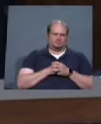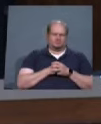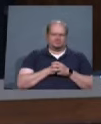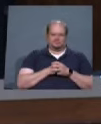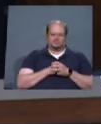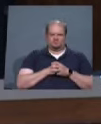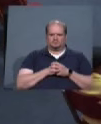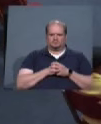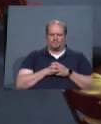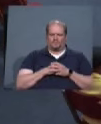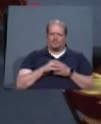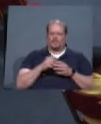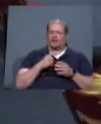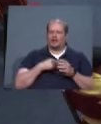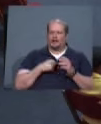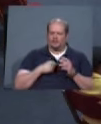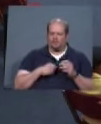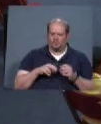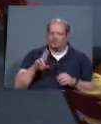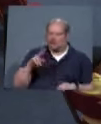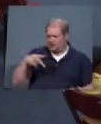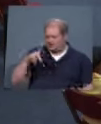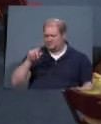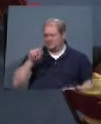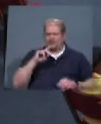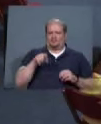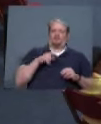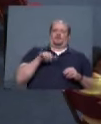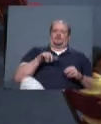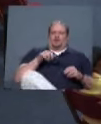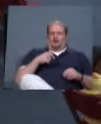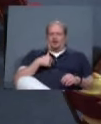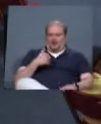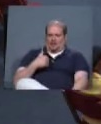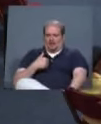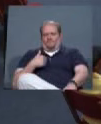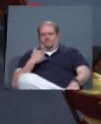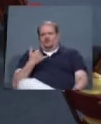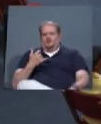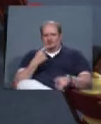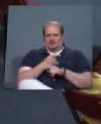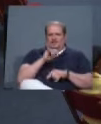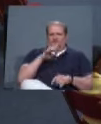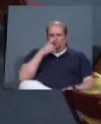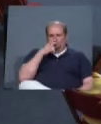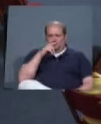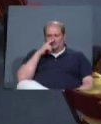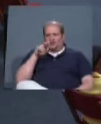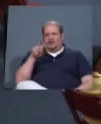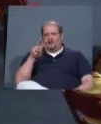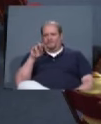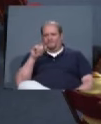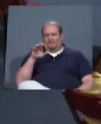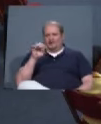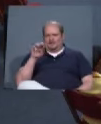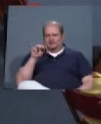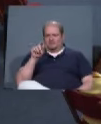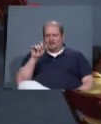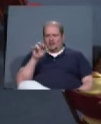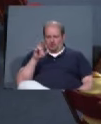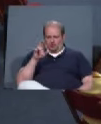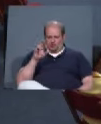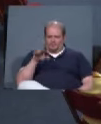I'd like to just read an update, because I've got this today, if you don't mind, Vice Mayor. Thank you.